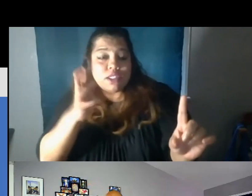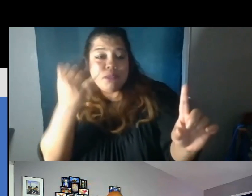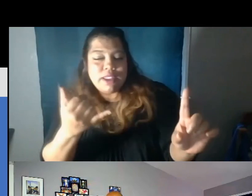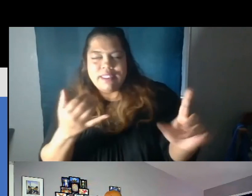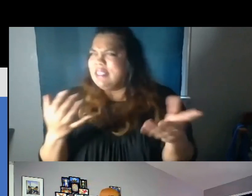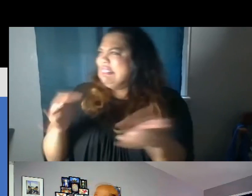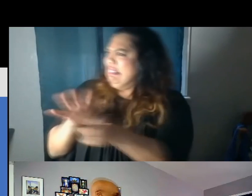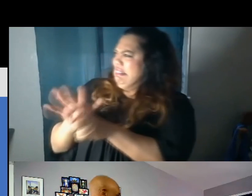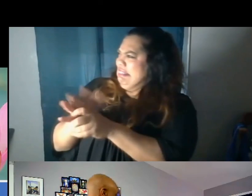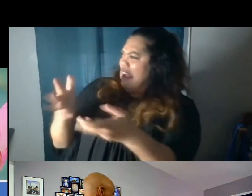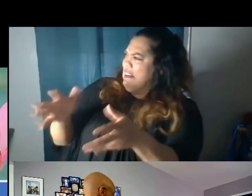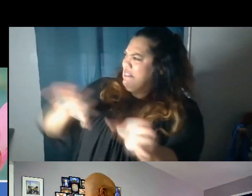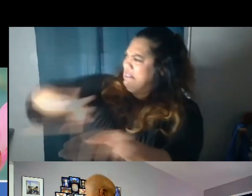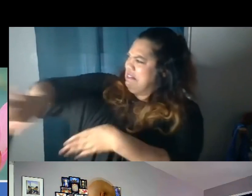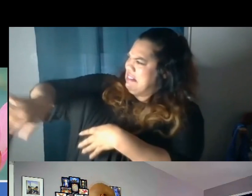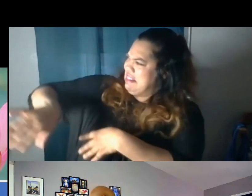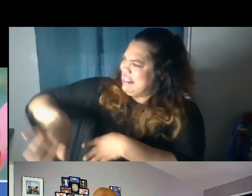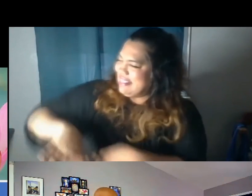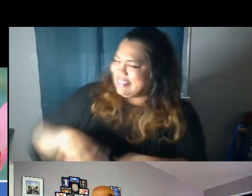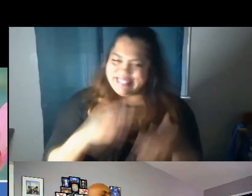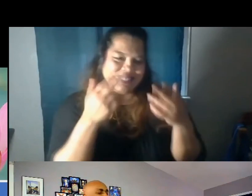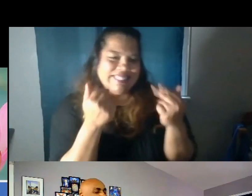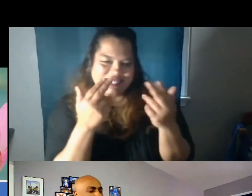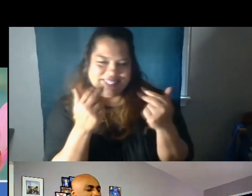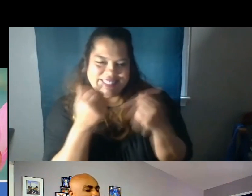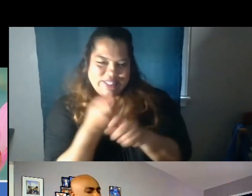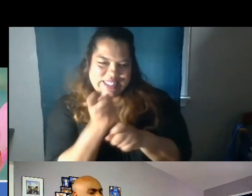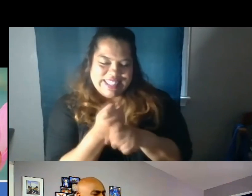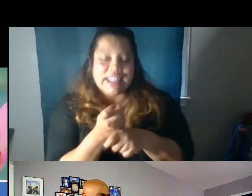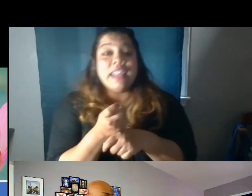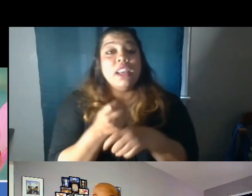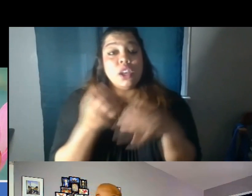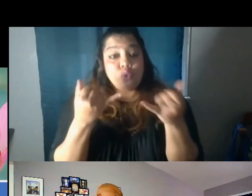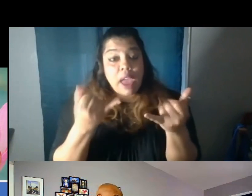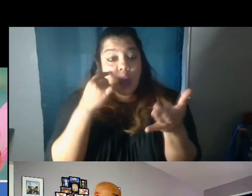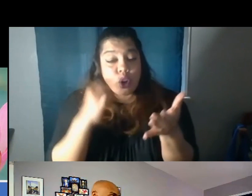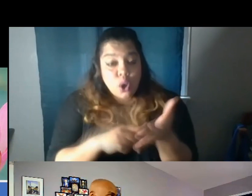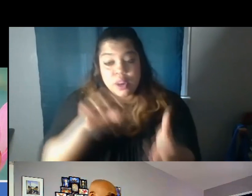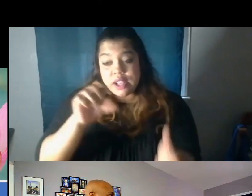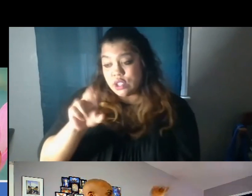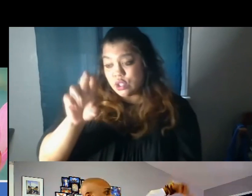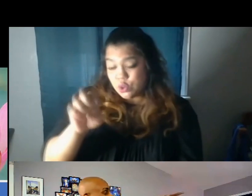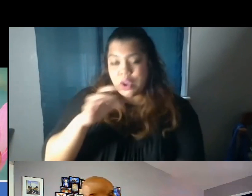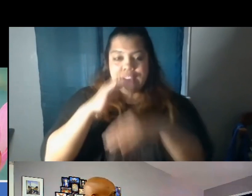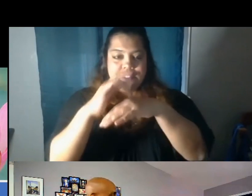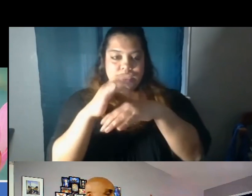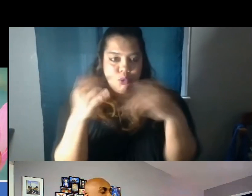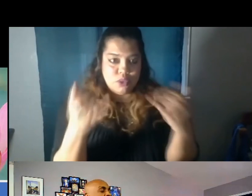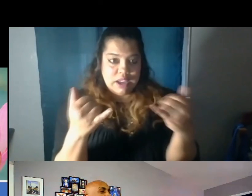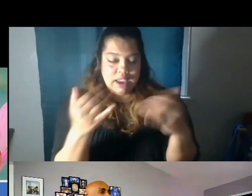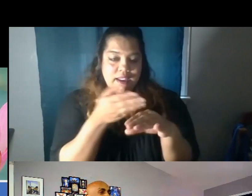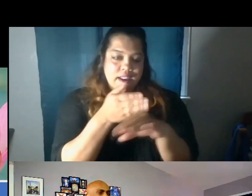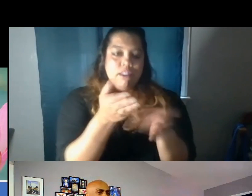this moment, I would like to invite us to recognize that Sue is available for prayer after service, which is in about a